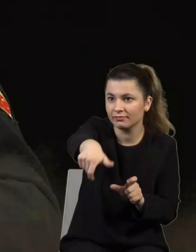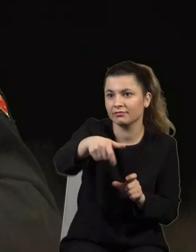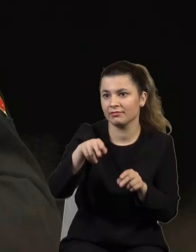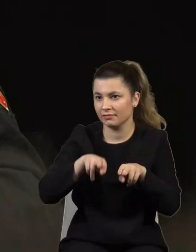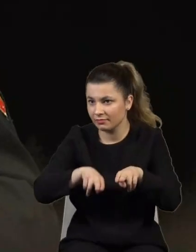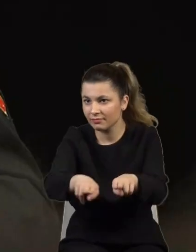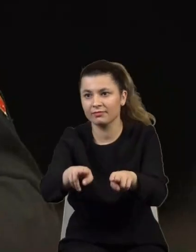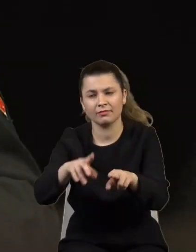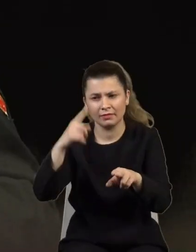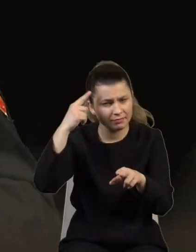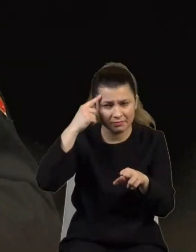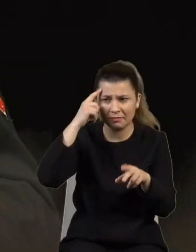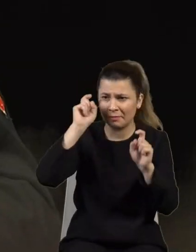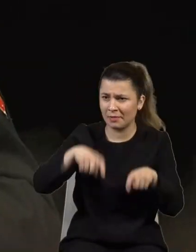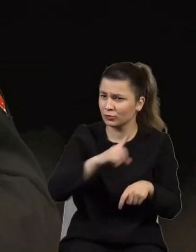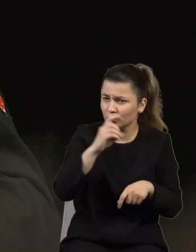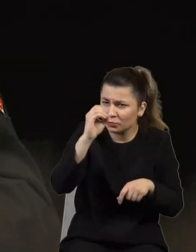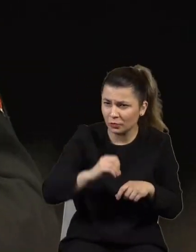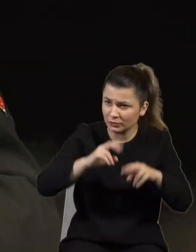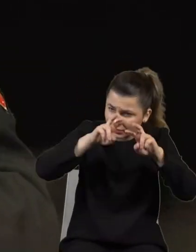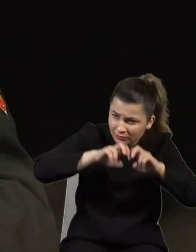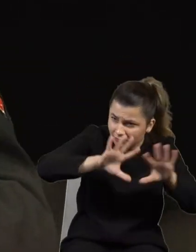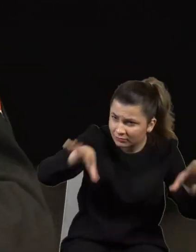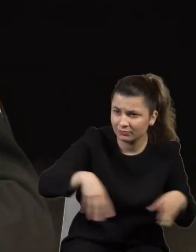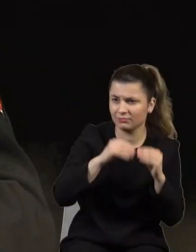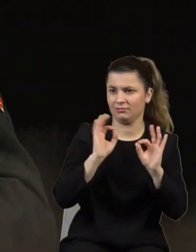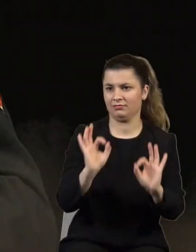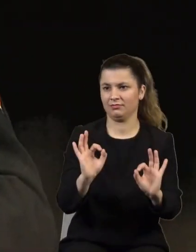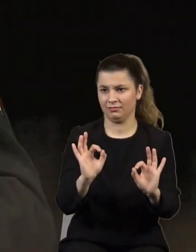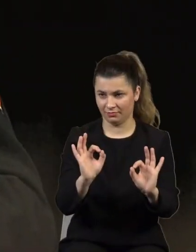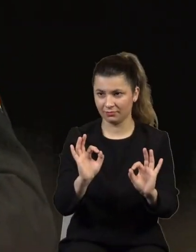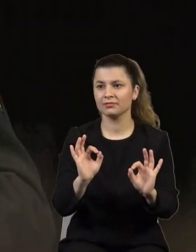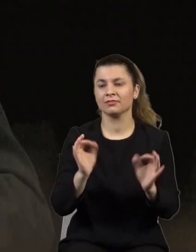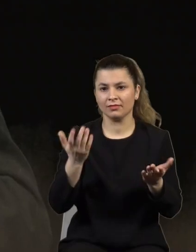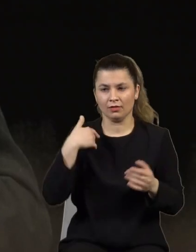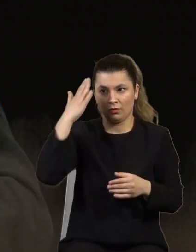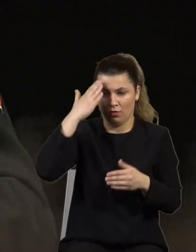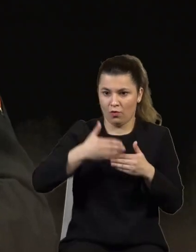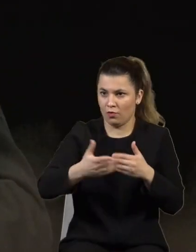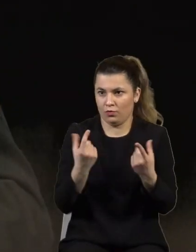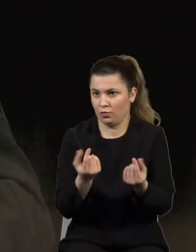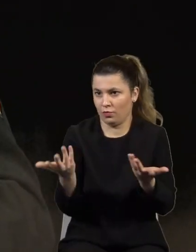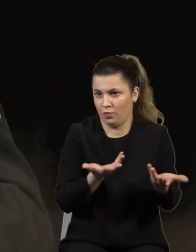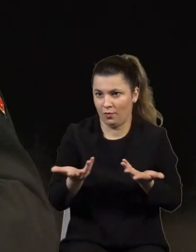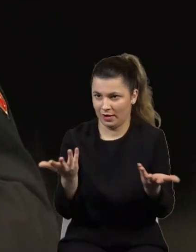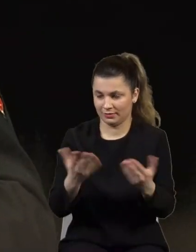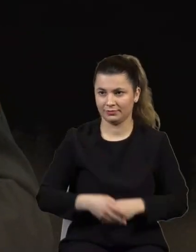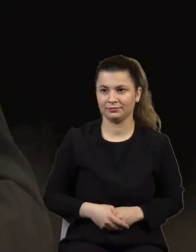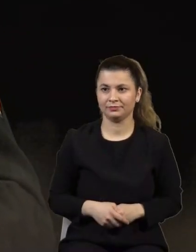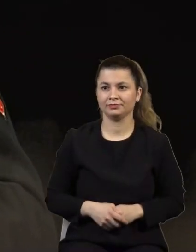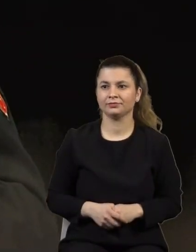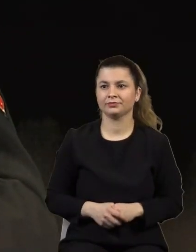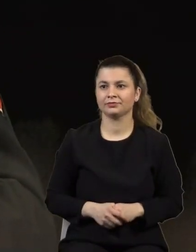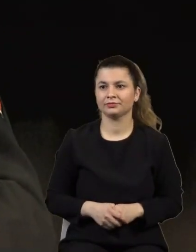And capabilities are also much more than just assets and equipments. It's also services, fuel, for example,